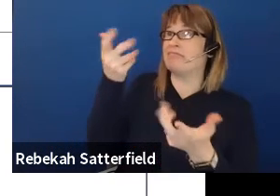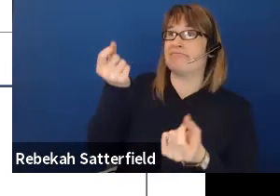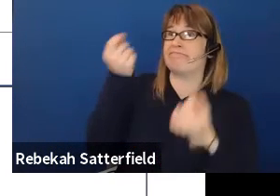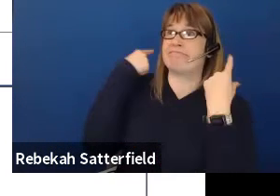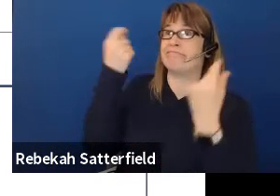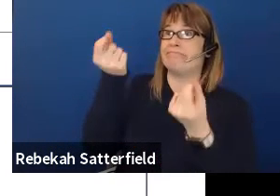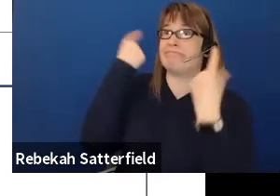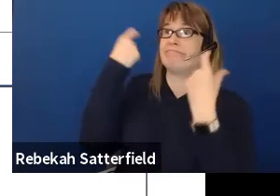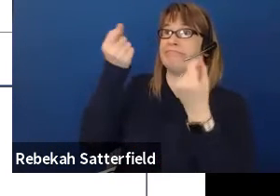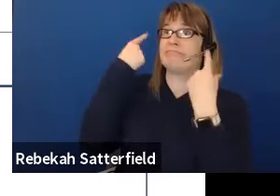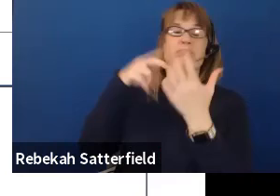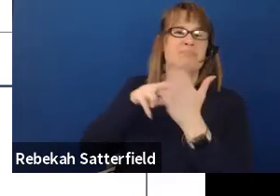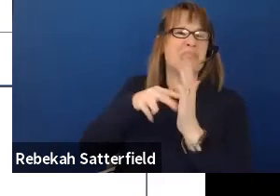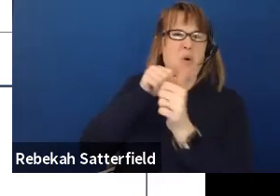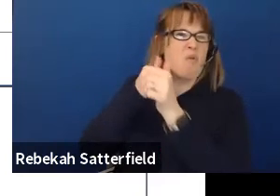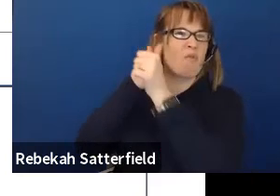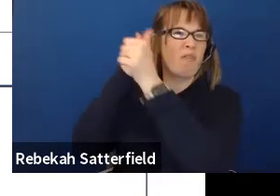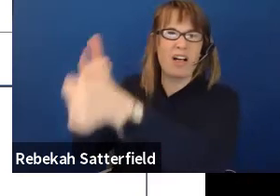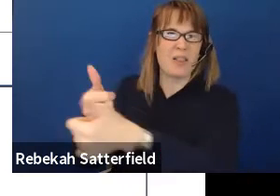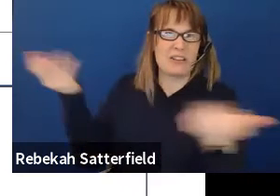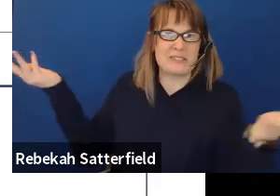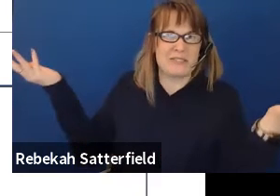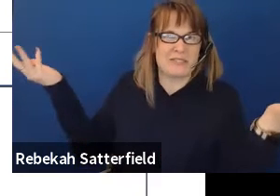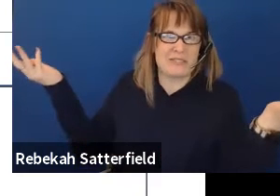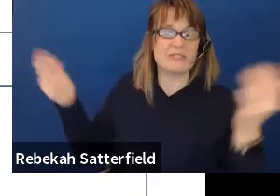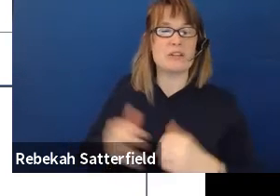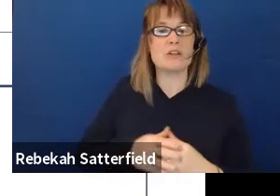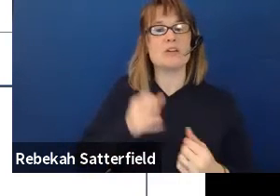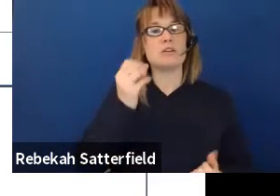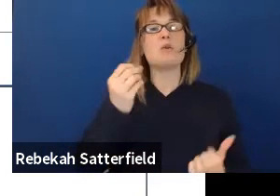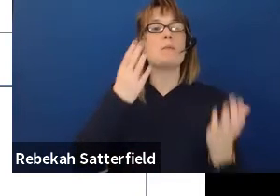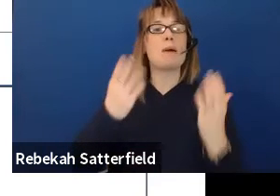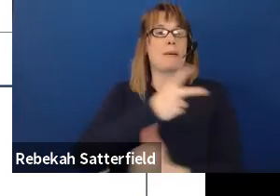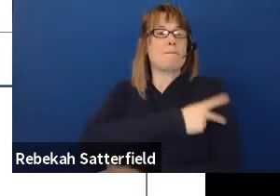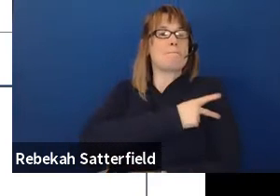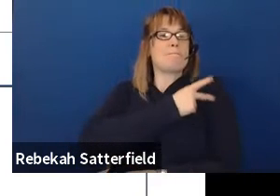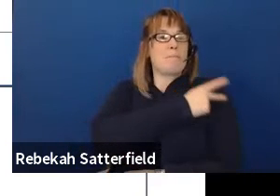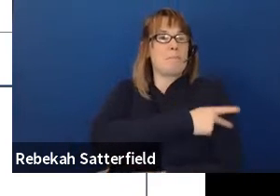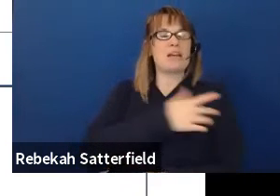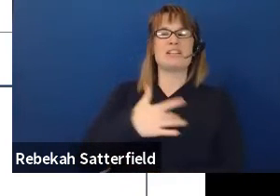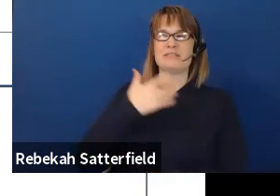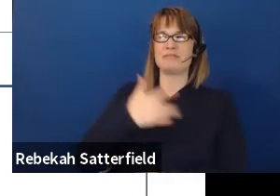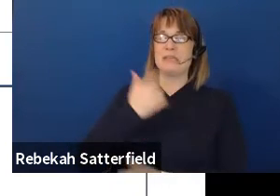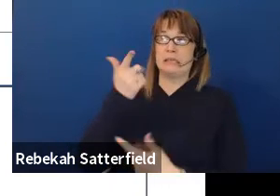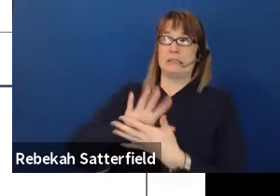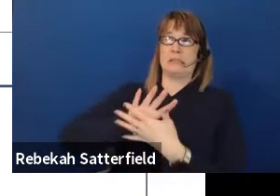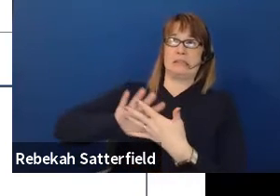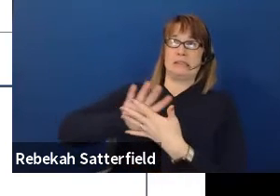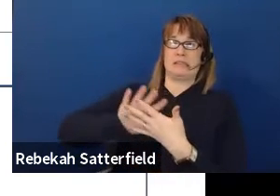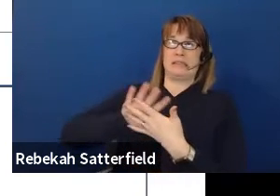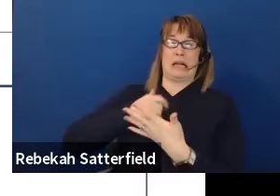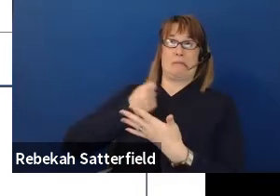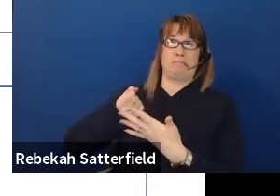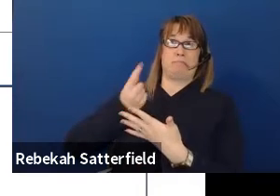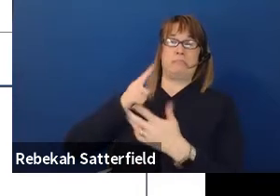in non-compliance. So there may be a hesitancy from the patient to really ask questions for clarification